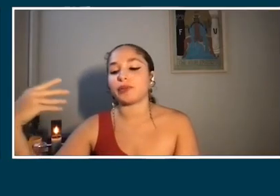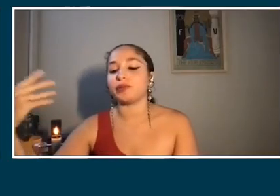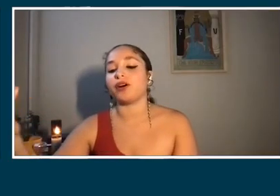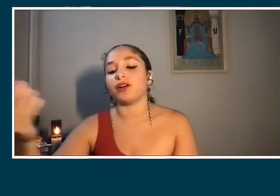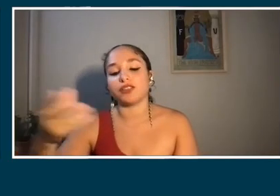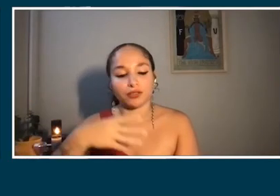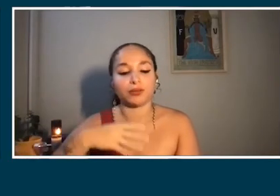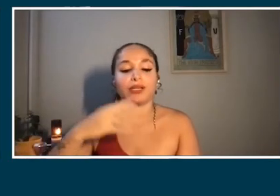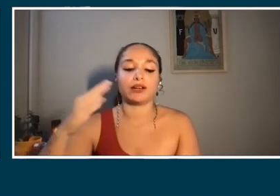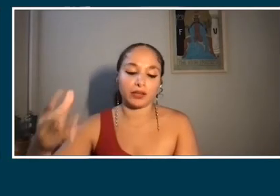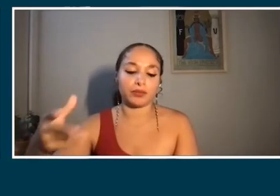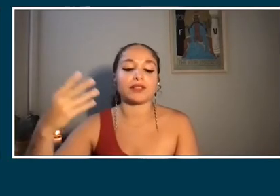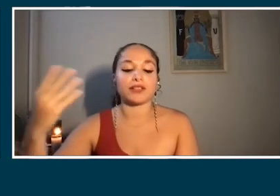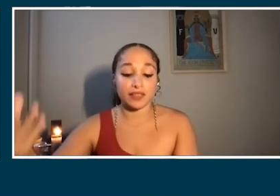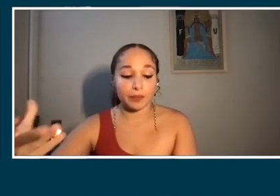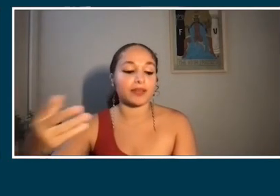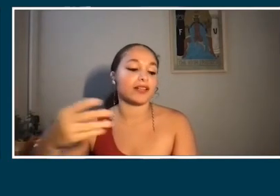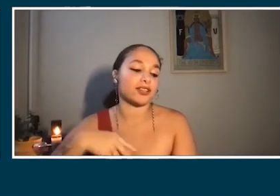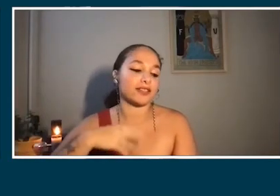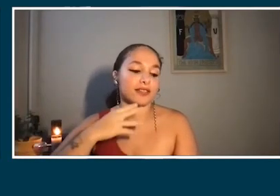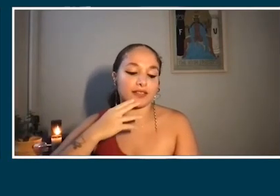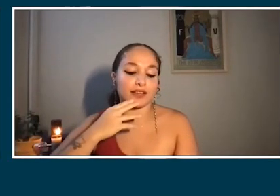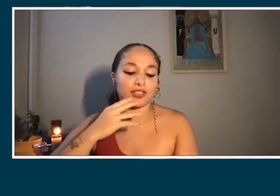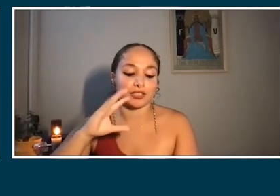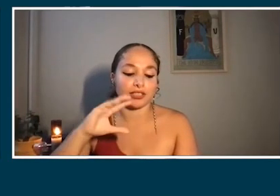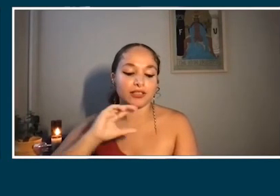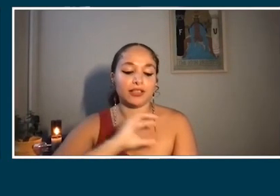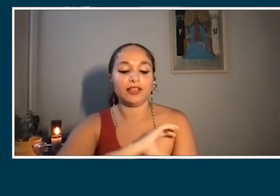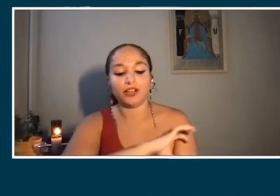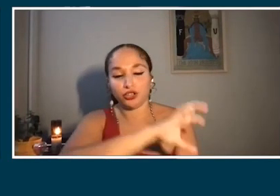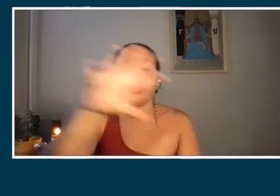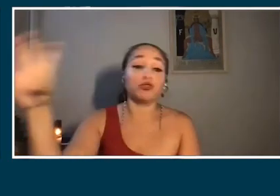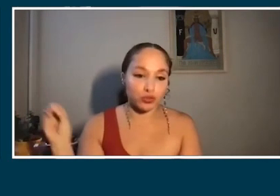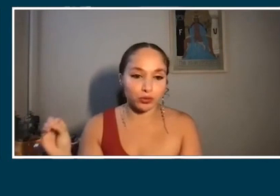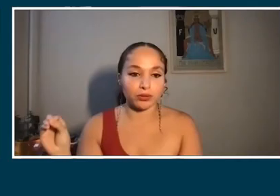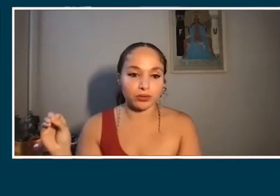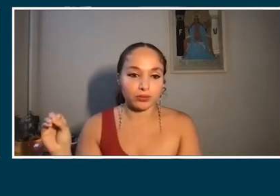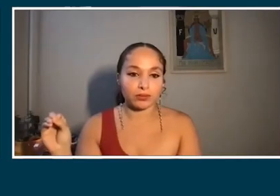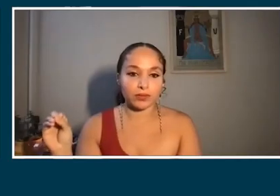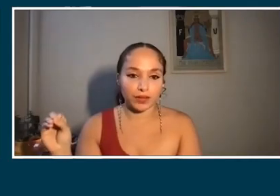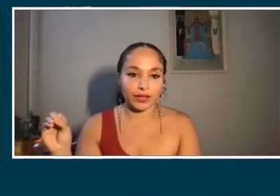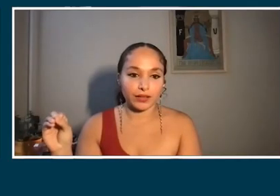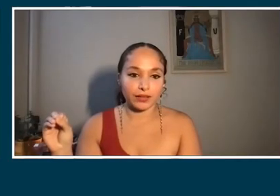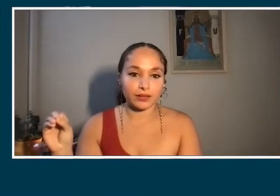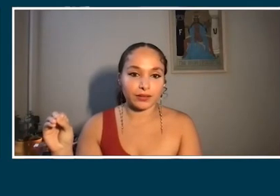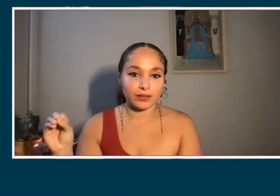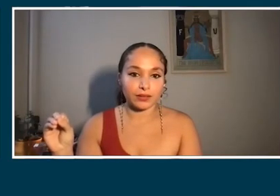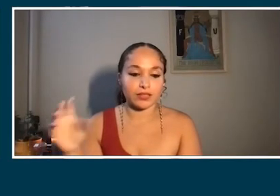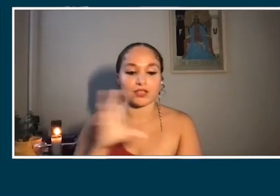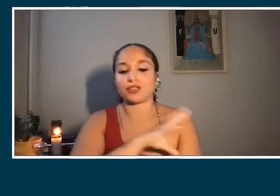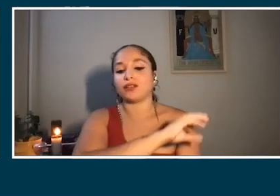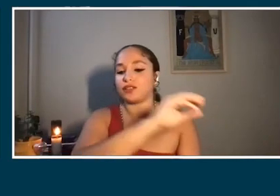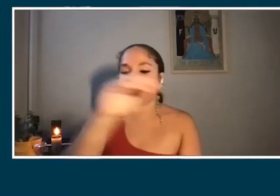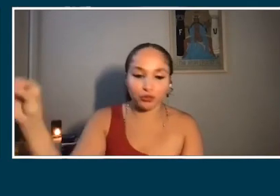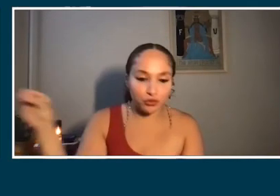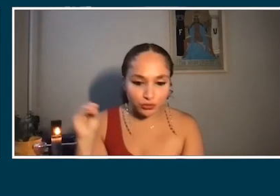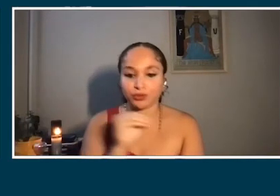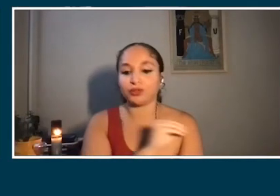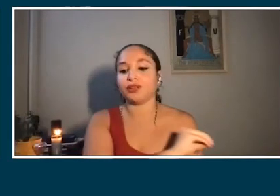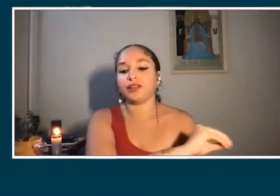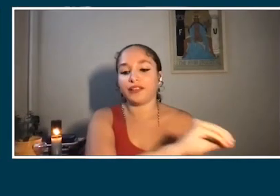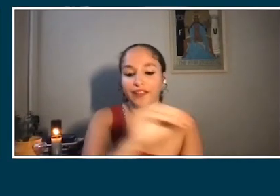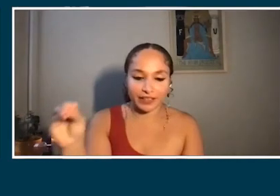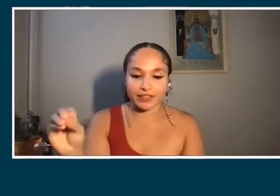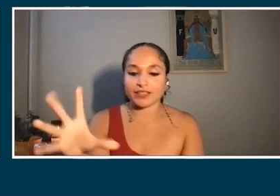continue to flail around this. We're going to continue to fumble and drop the ball until we are able to accept that justice is actually a neutral